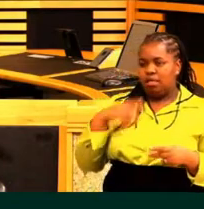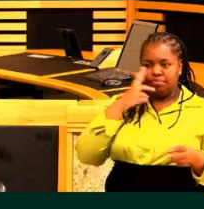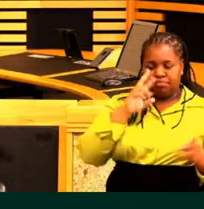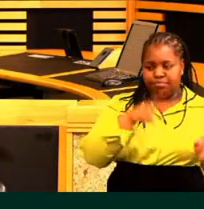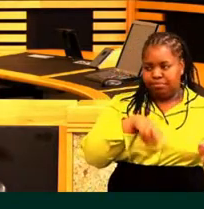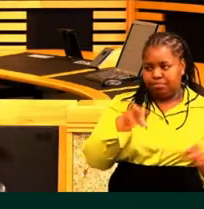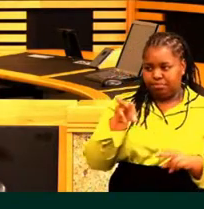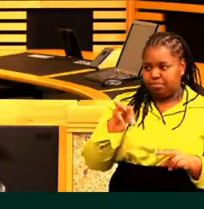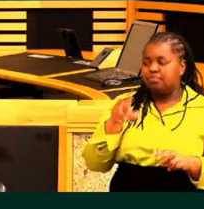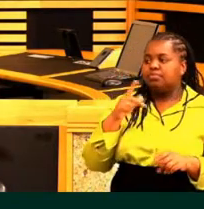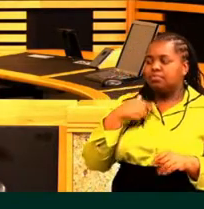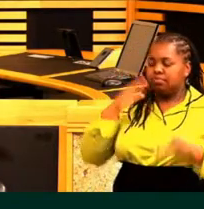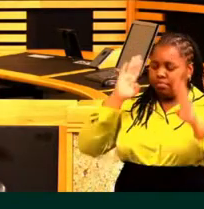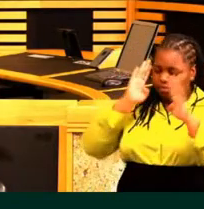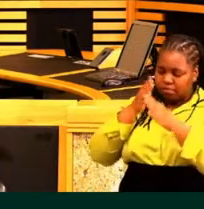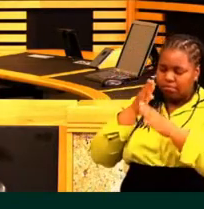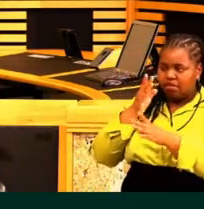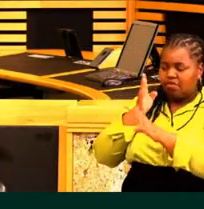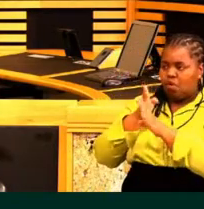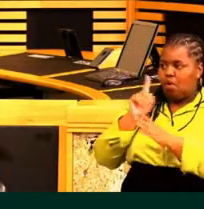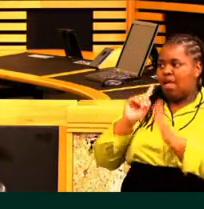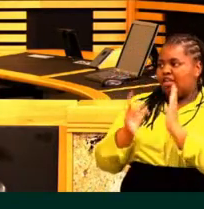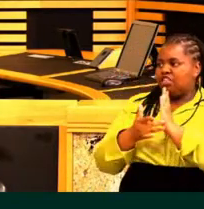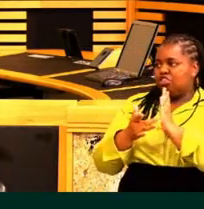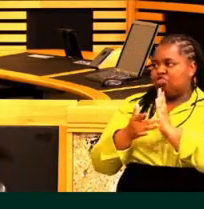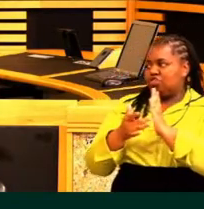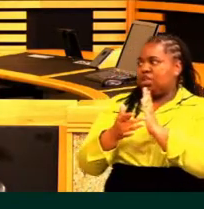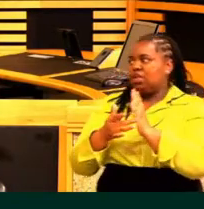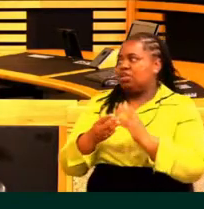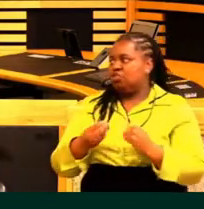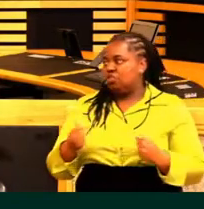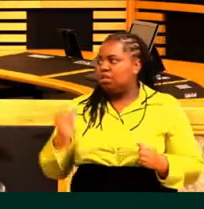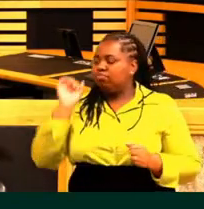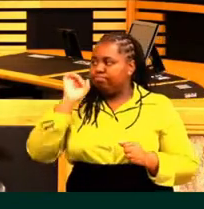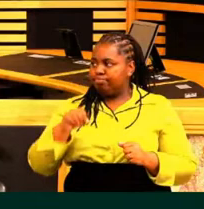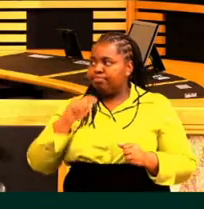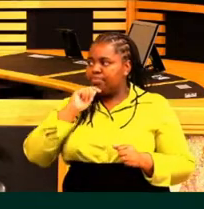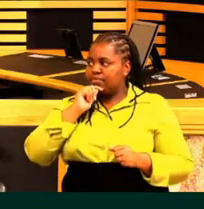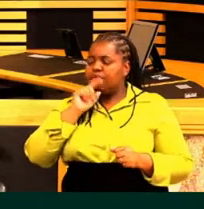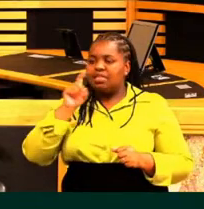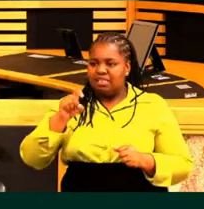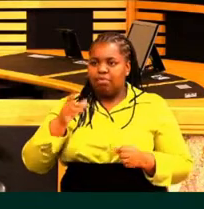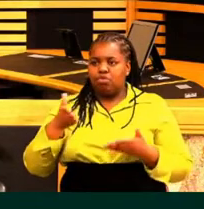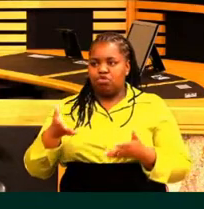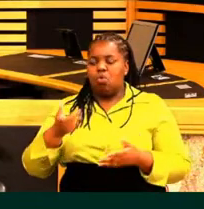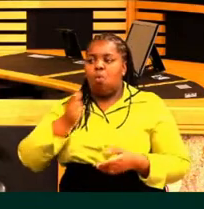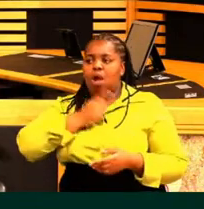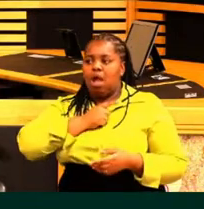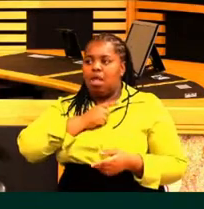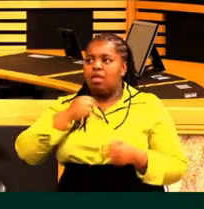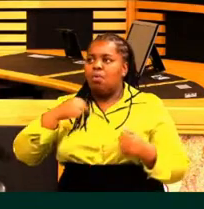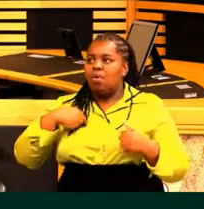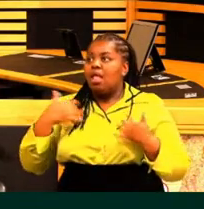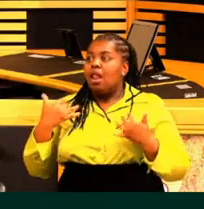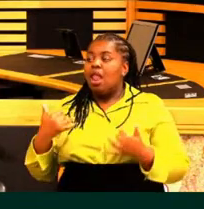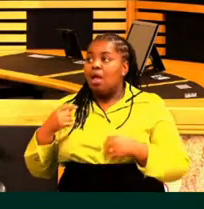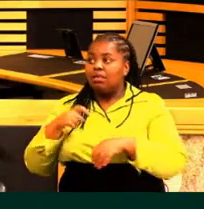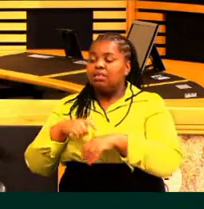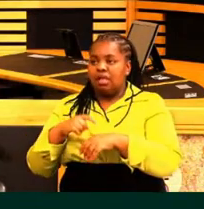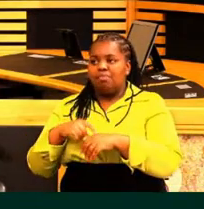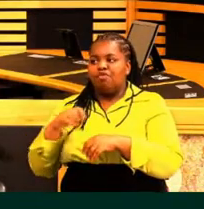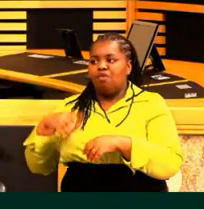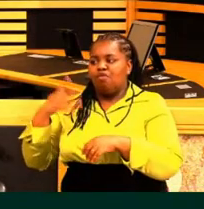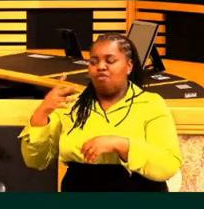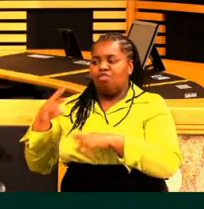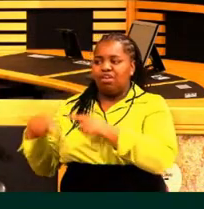our main focus was on a digital Revolution and of course because we're in an era a fourth